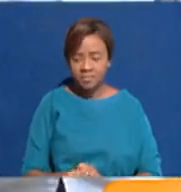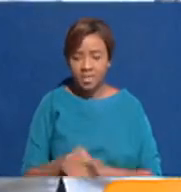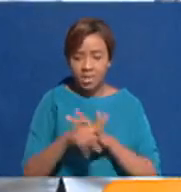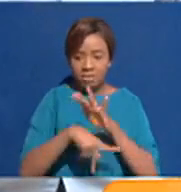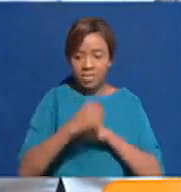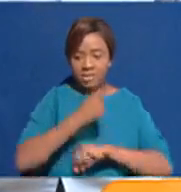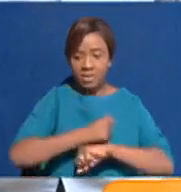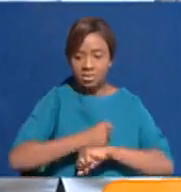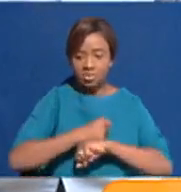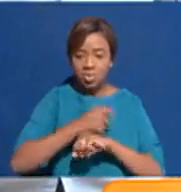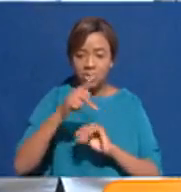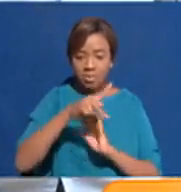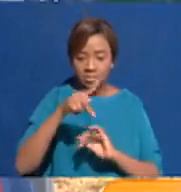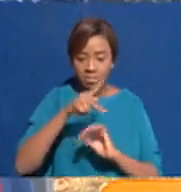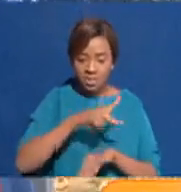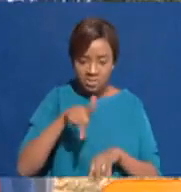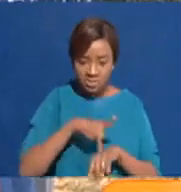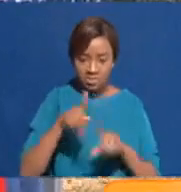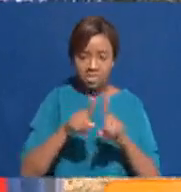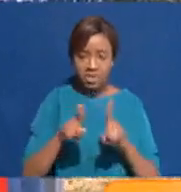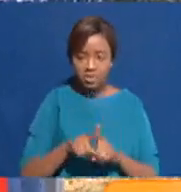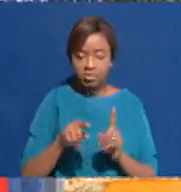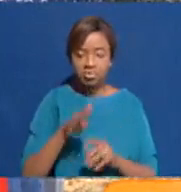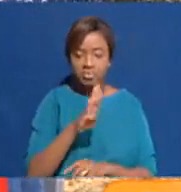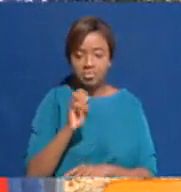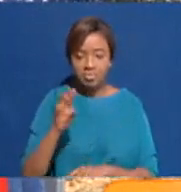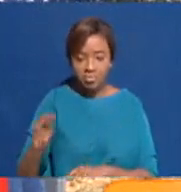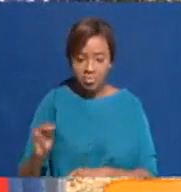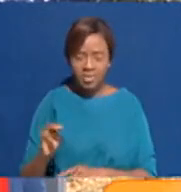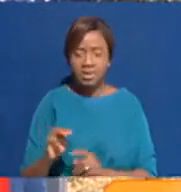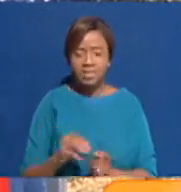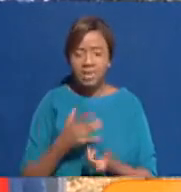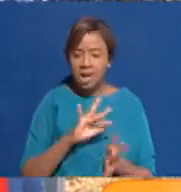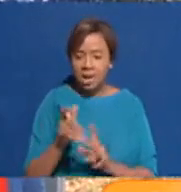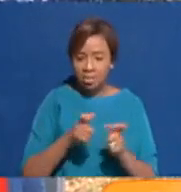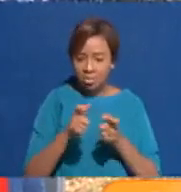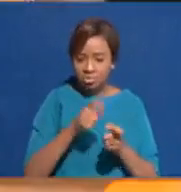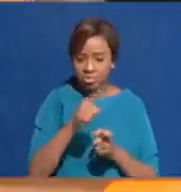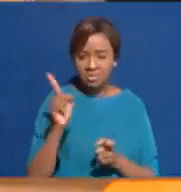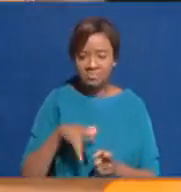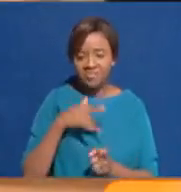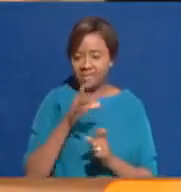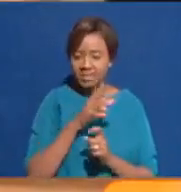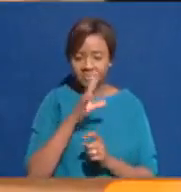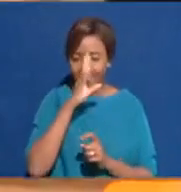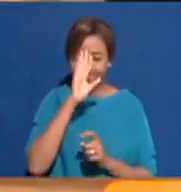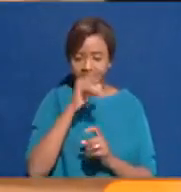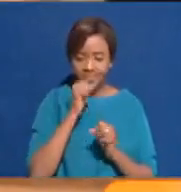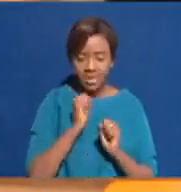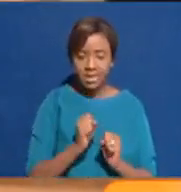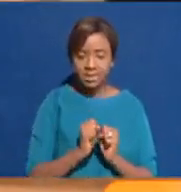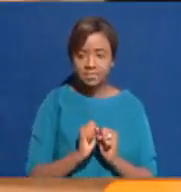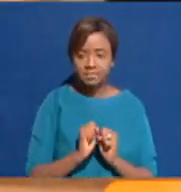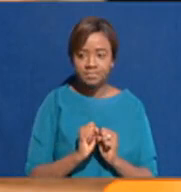of management are able to run junior secondary school at the same time remains a puzzle to these stakeholders. Kapto wa napata kutoka kwa